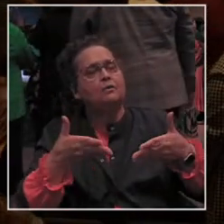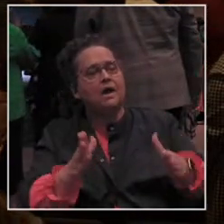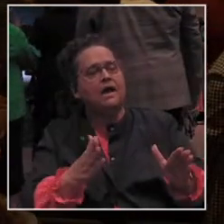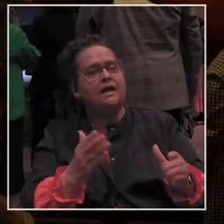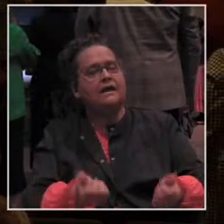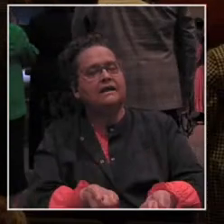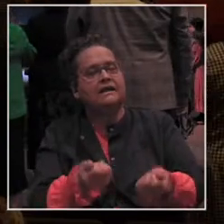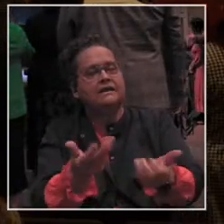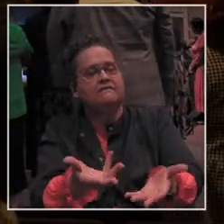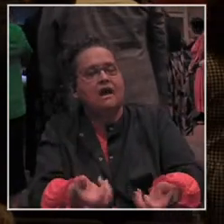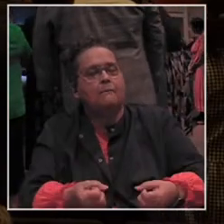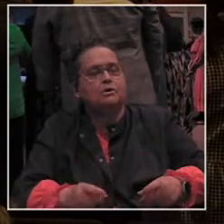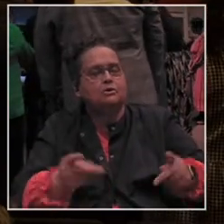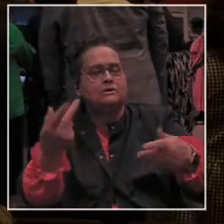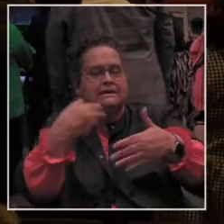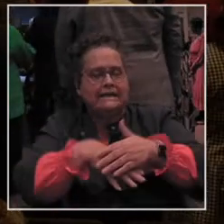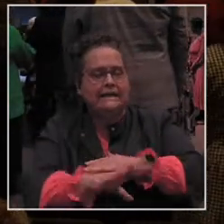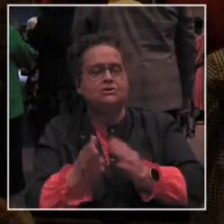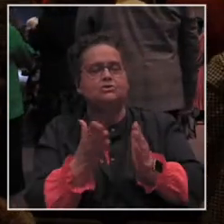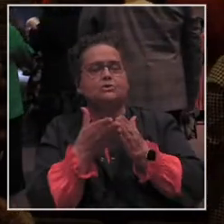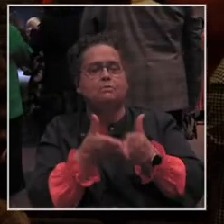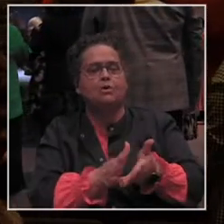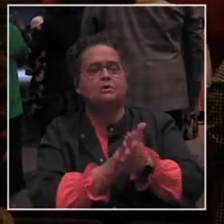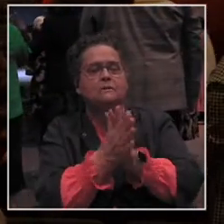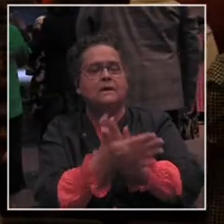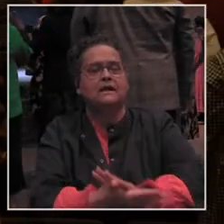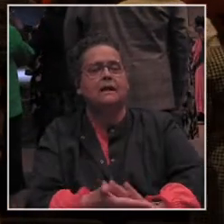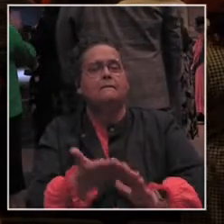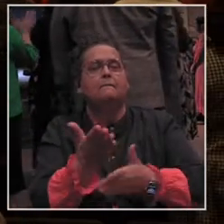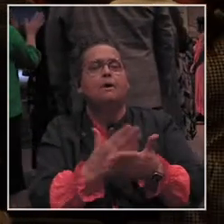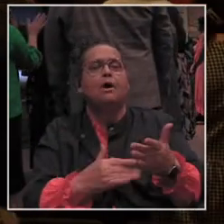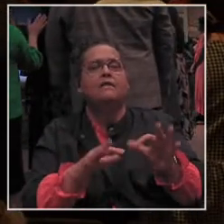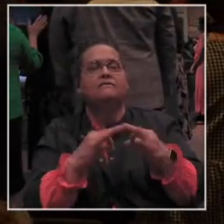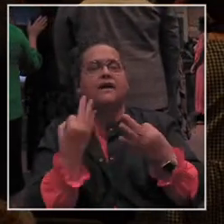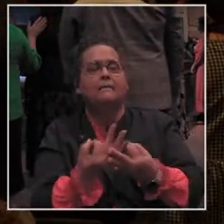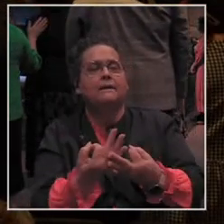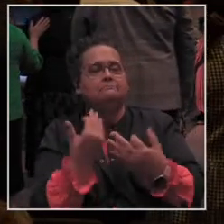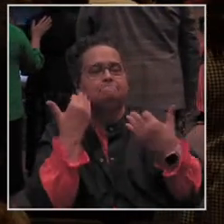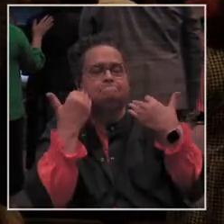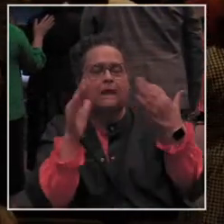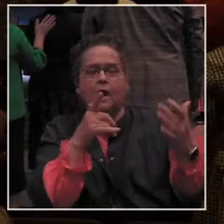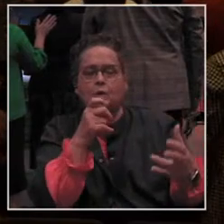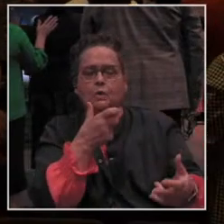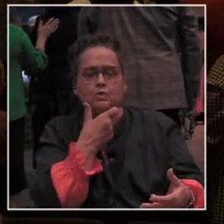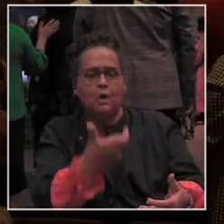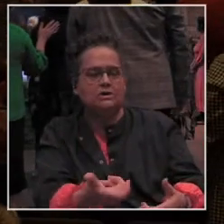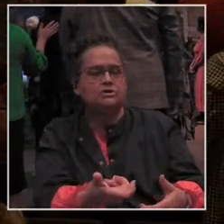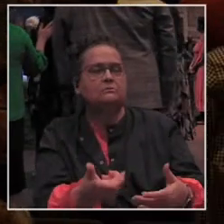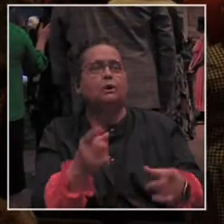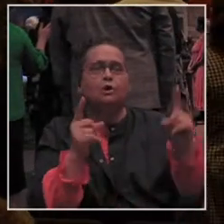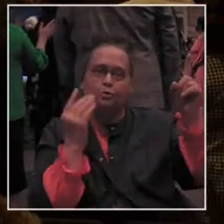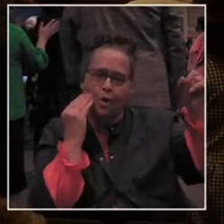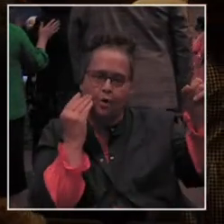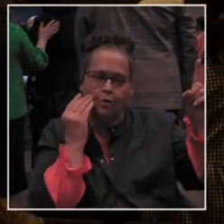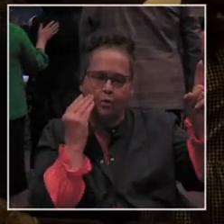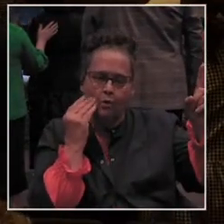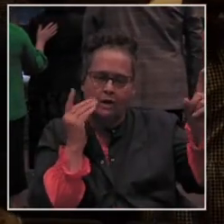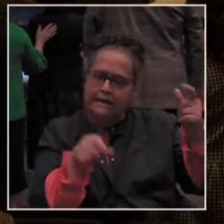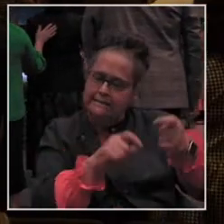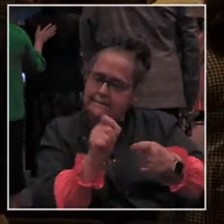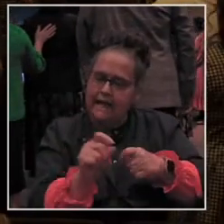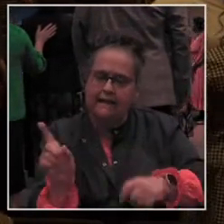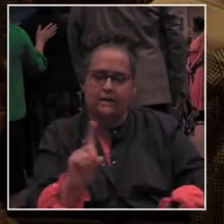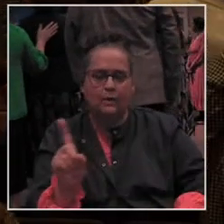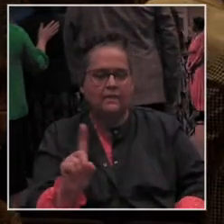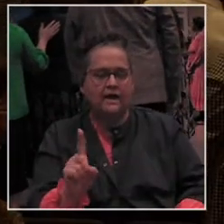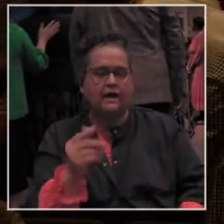us an opportunity to get in the boat, to become a part of the family. Lord, I don't know who is watching this right now, but you do. You know exactly where they